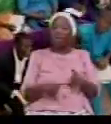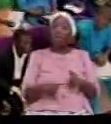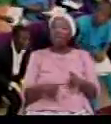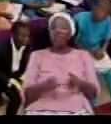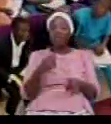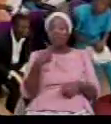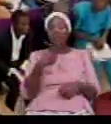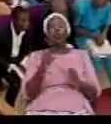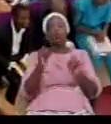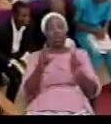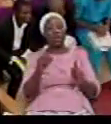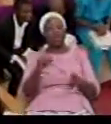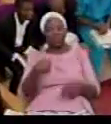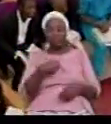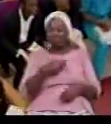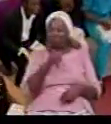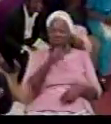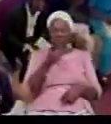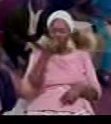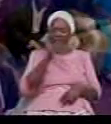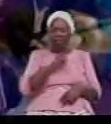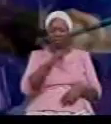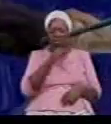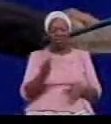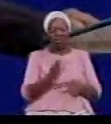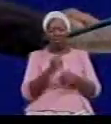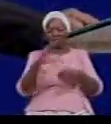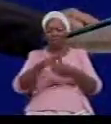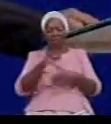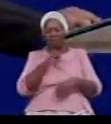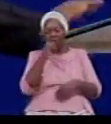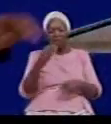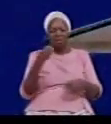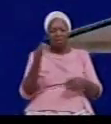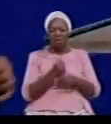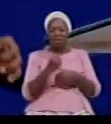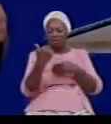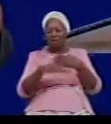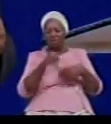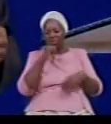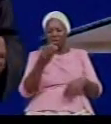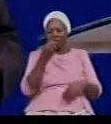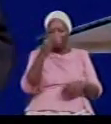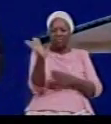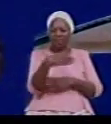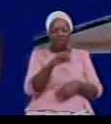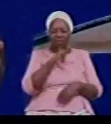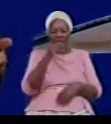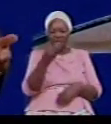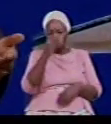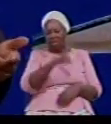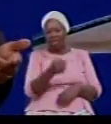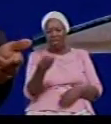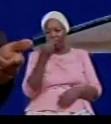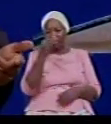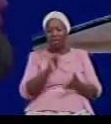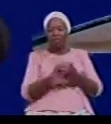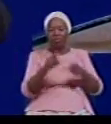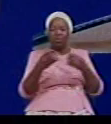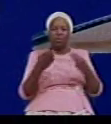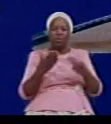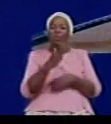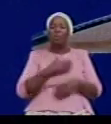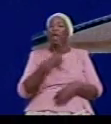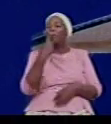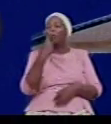I'll not take fruit, I'll not take meat, I'll not take bread, I'll not take fish, I'll not eat any food that will go through the mouth.